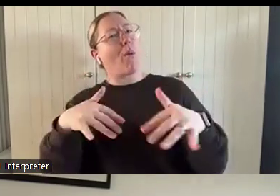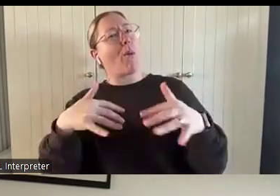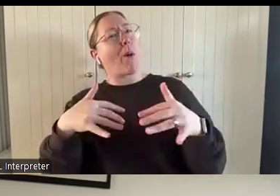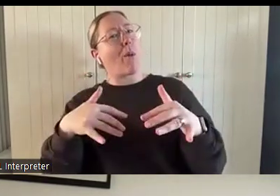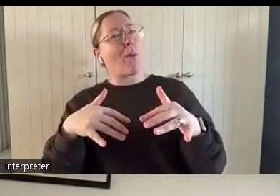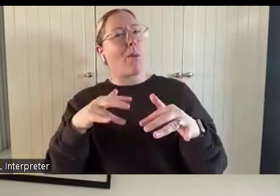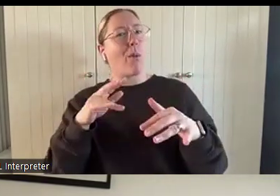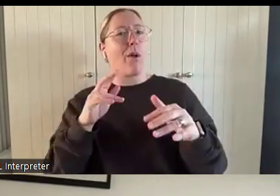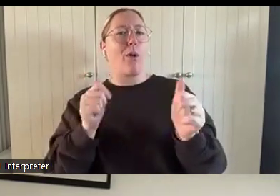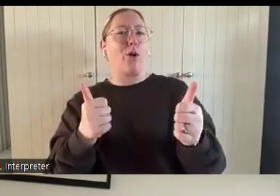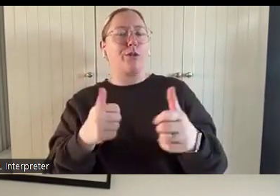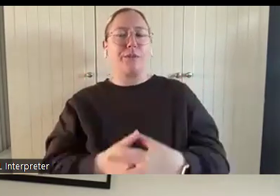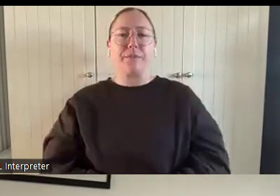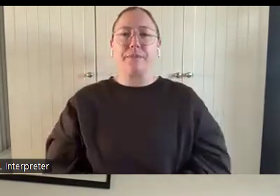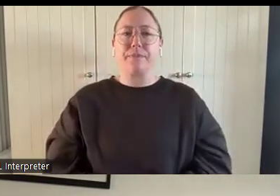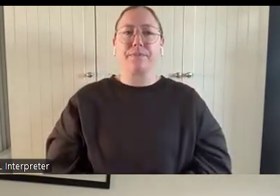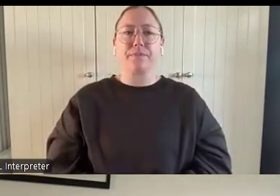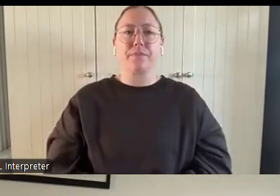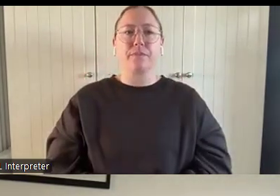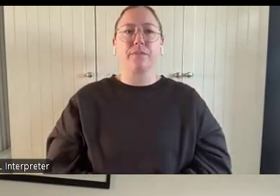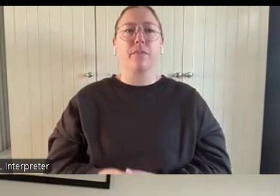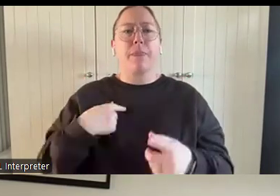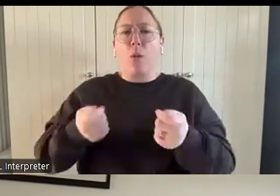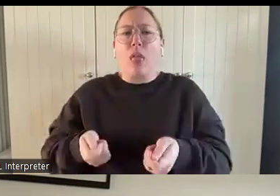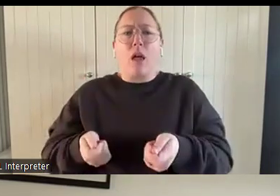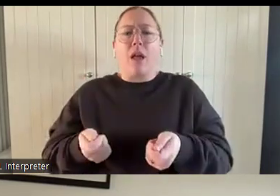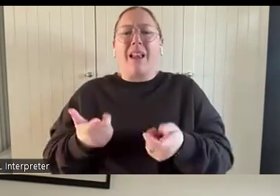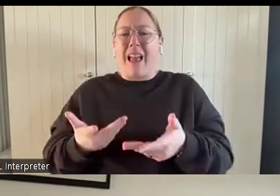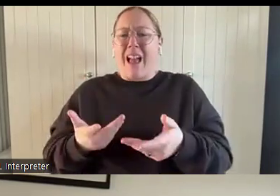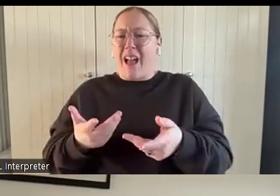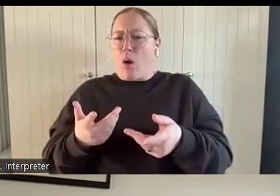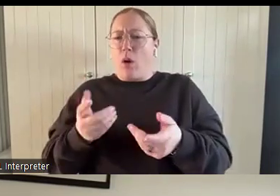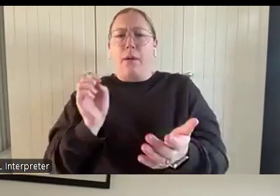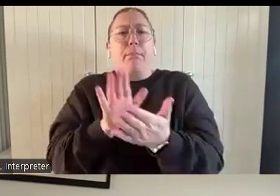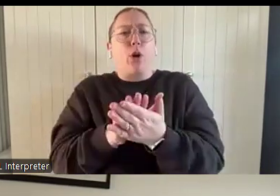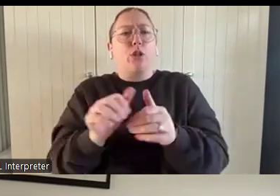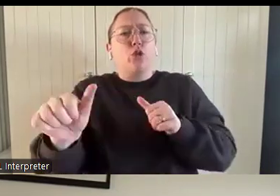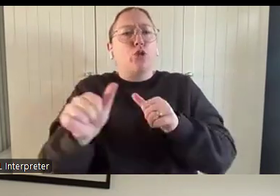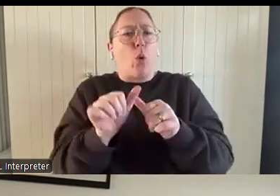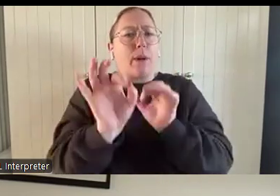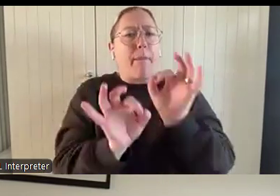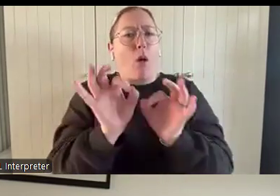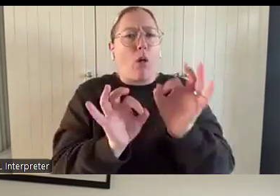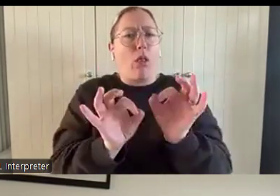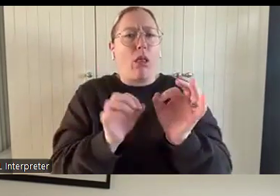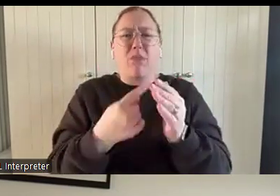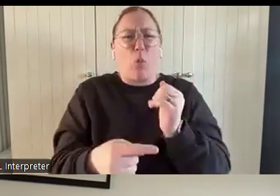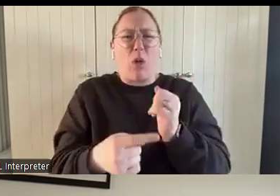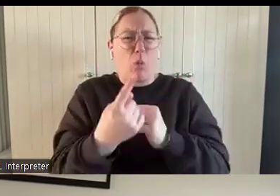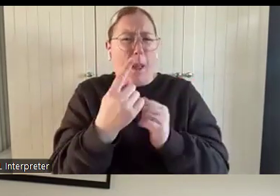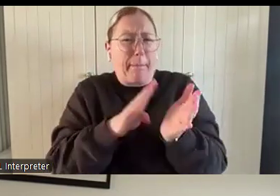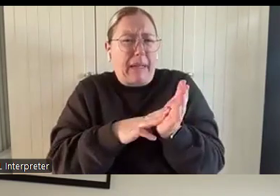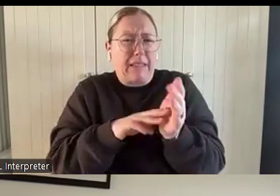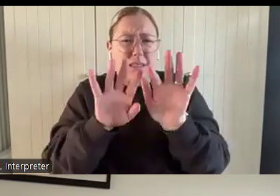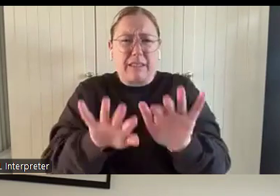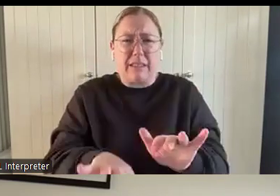to. I'm just going to bring up a really short poll just for you to fill in. It should only take about a minute. That's just so we